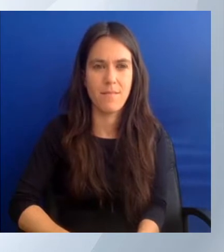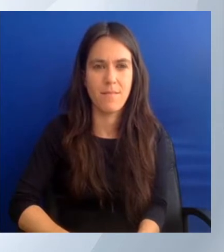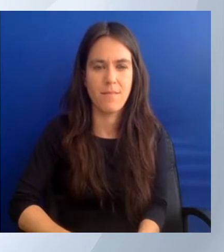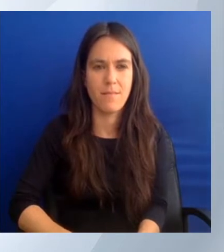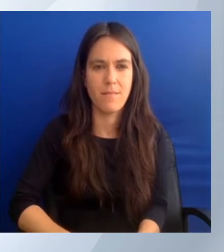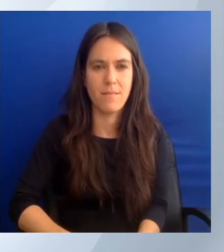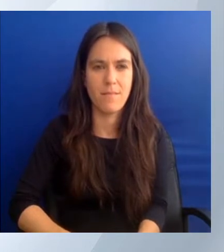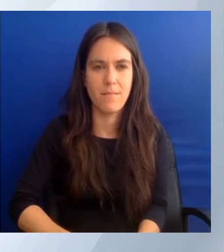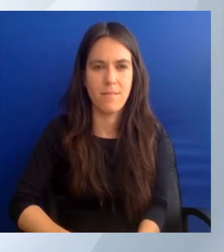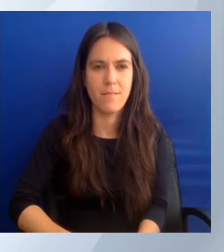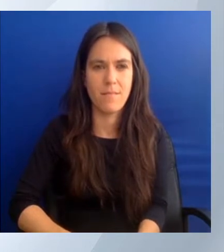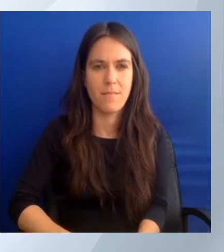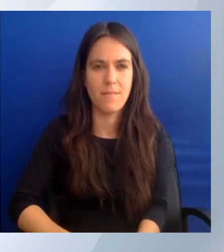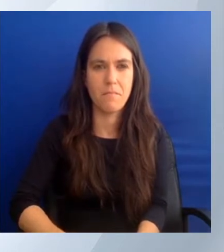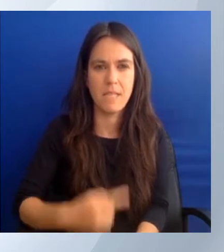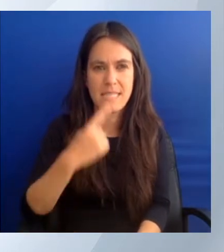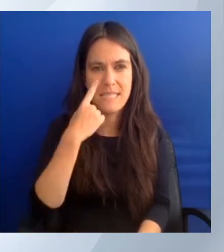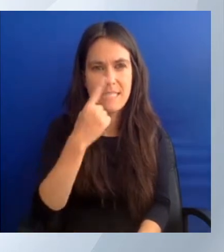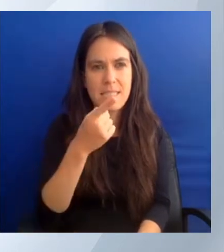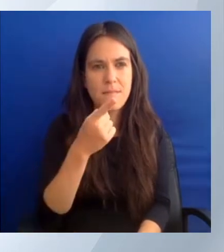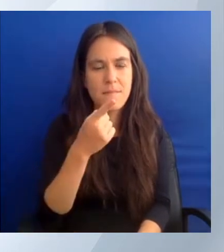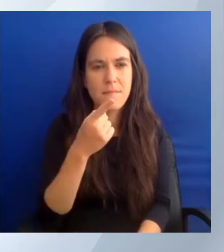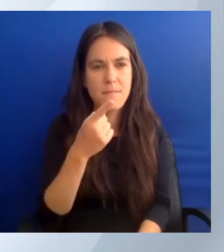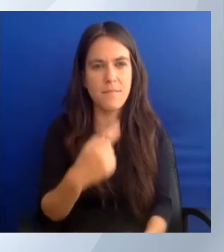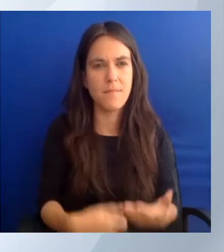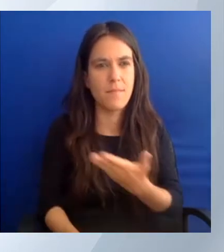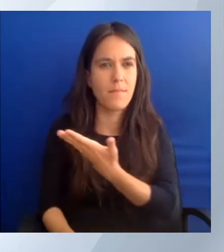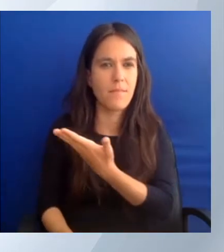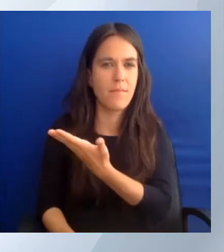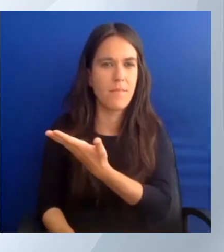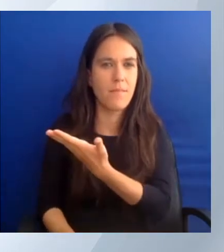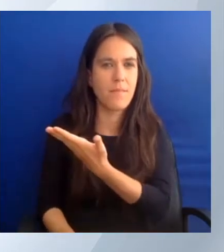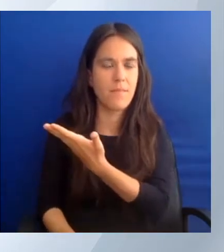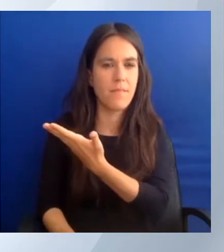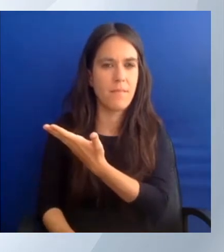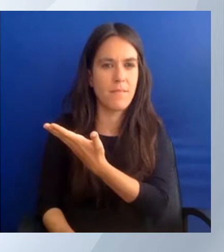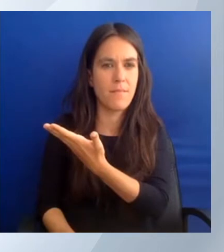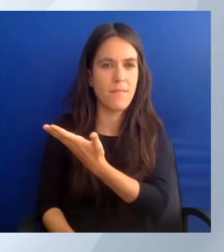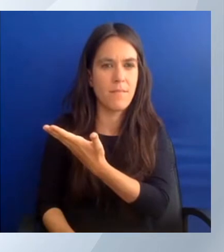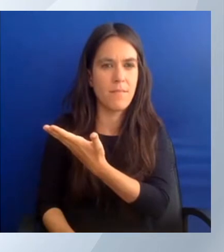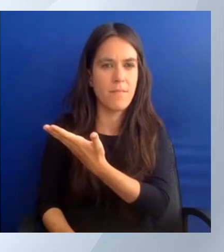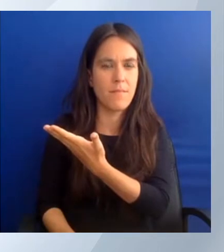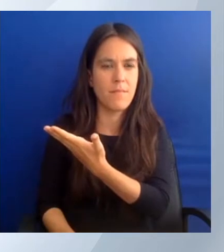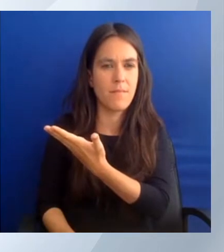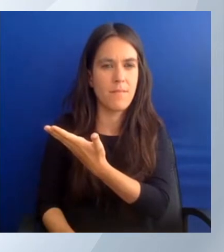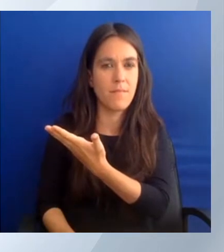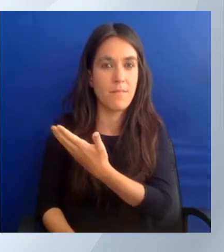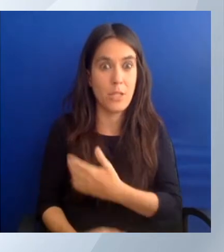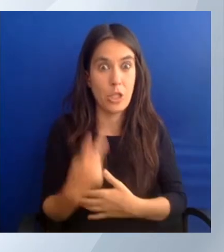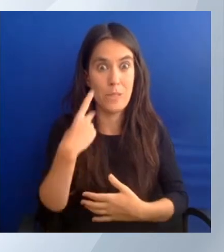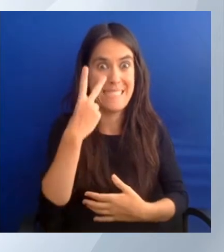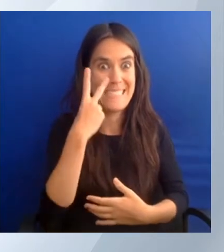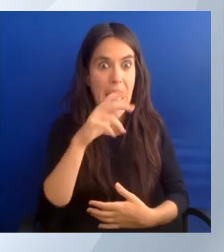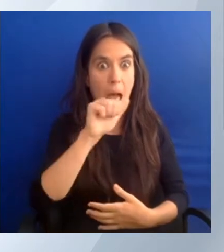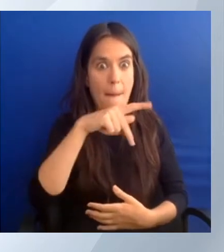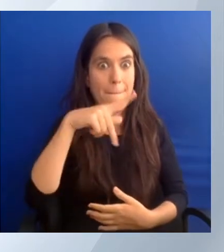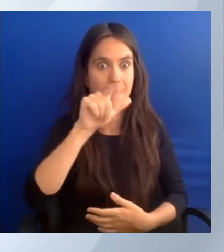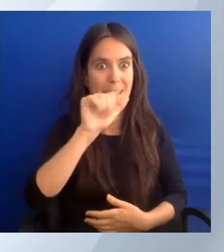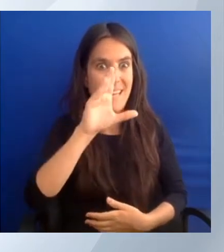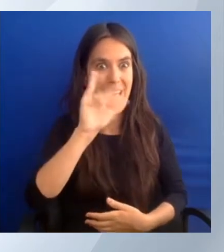Now I'm in my application. This is my node application. As you can see that it's an